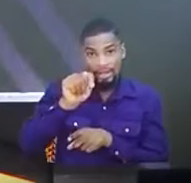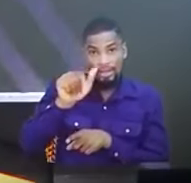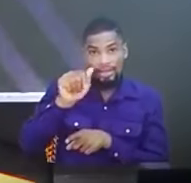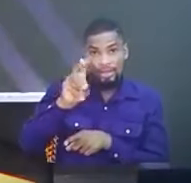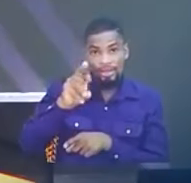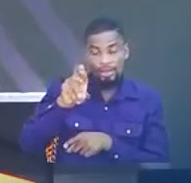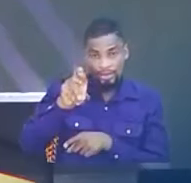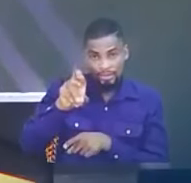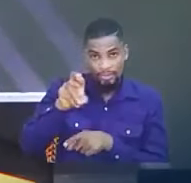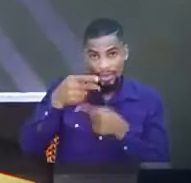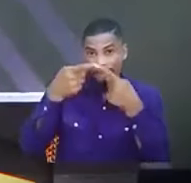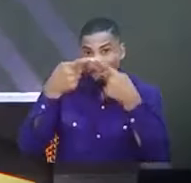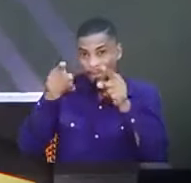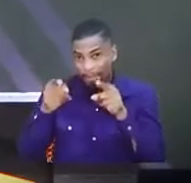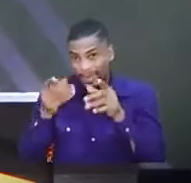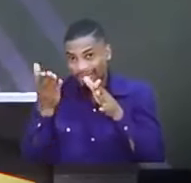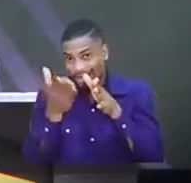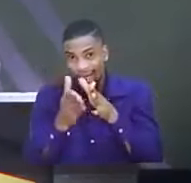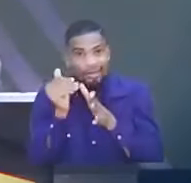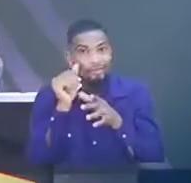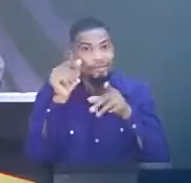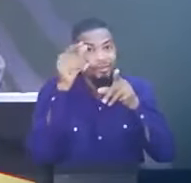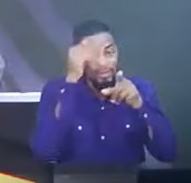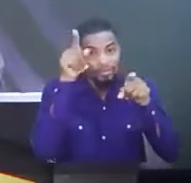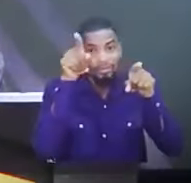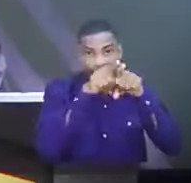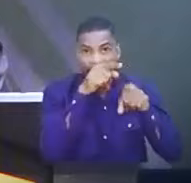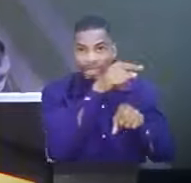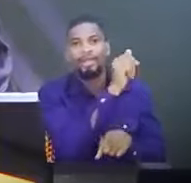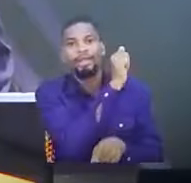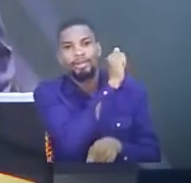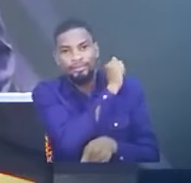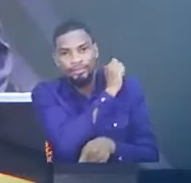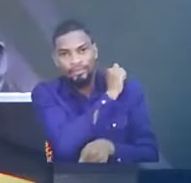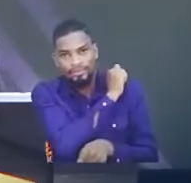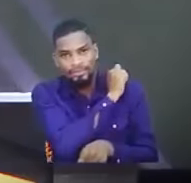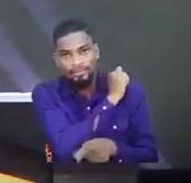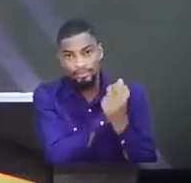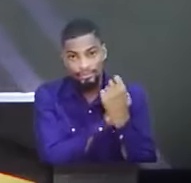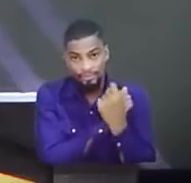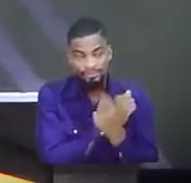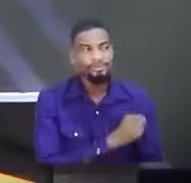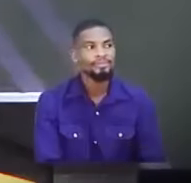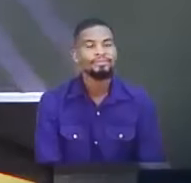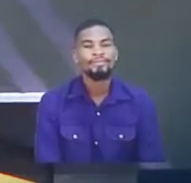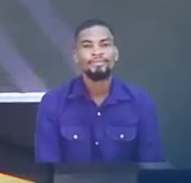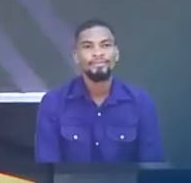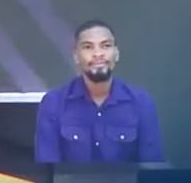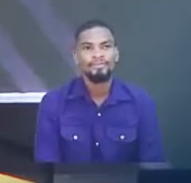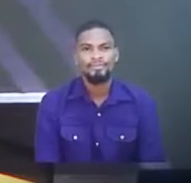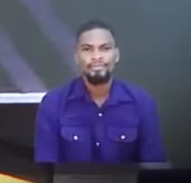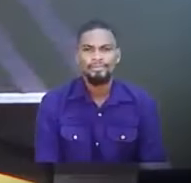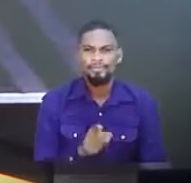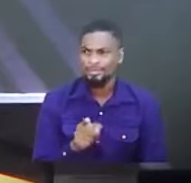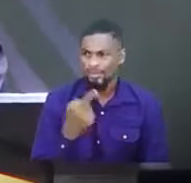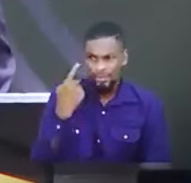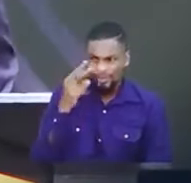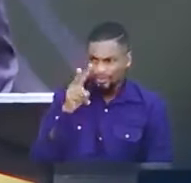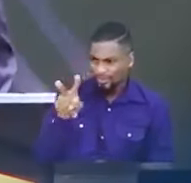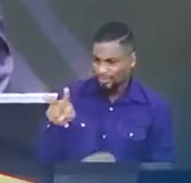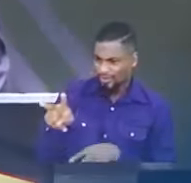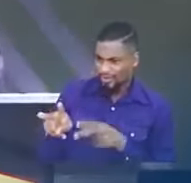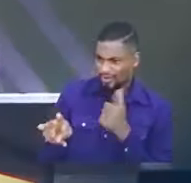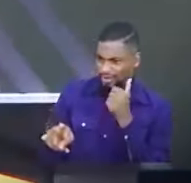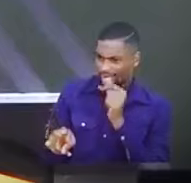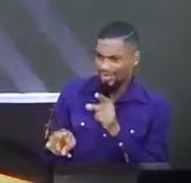the half-brother to Tamar. Have I communicated now? So he was so obsessed with